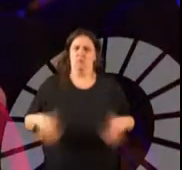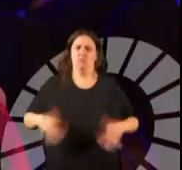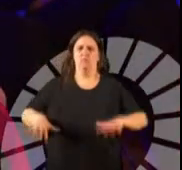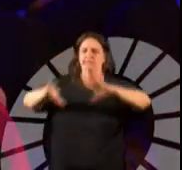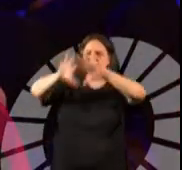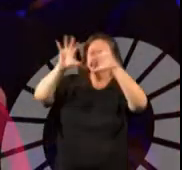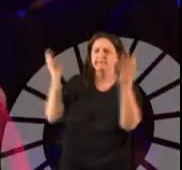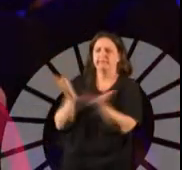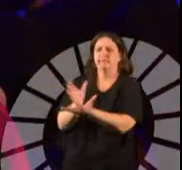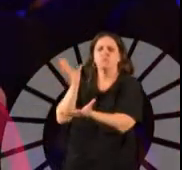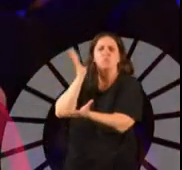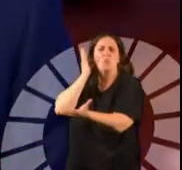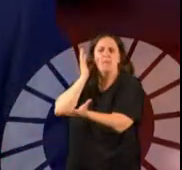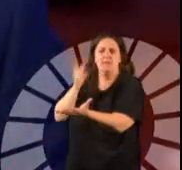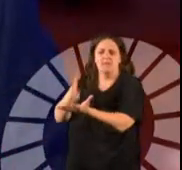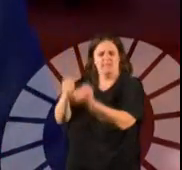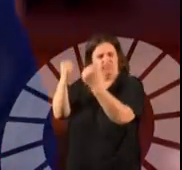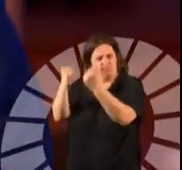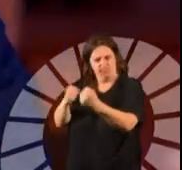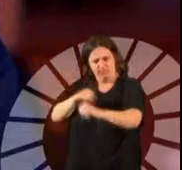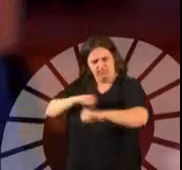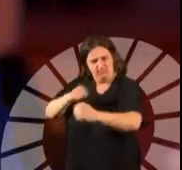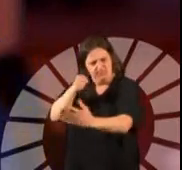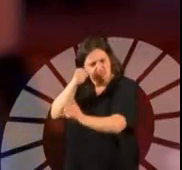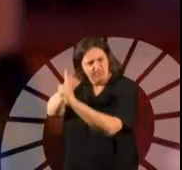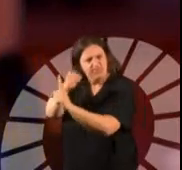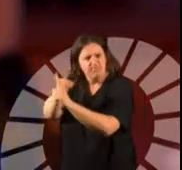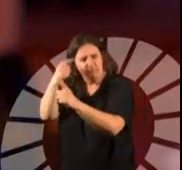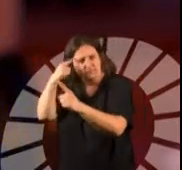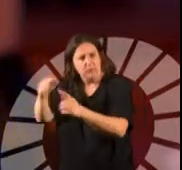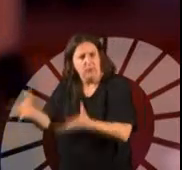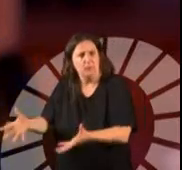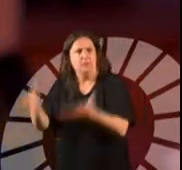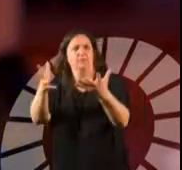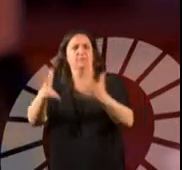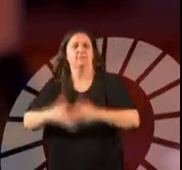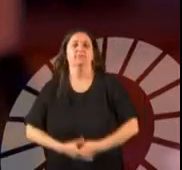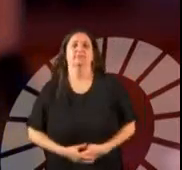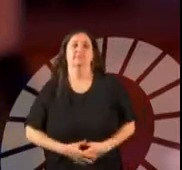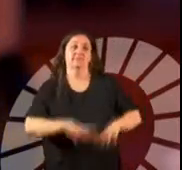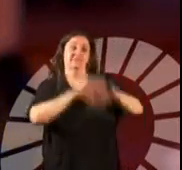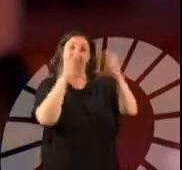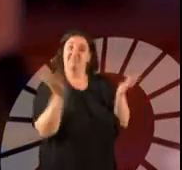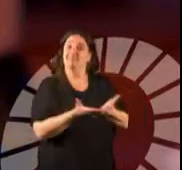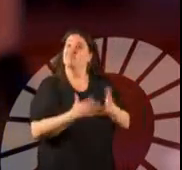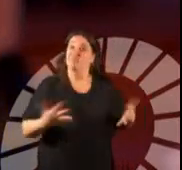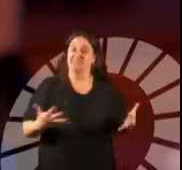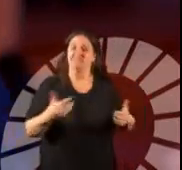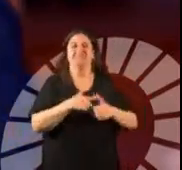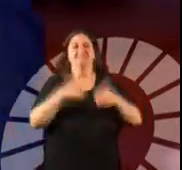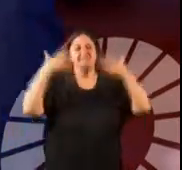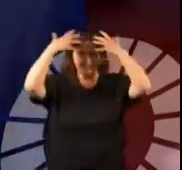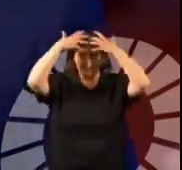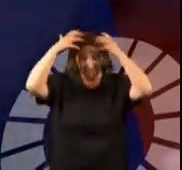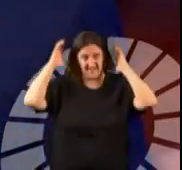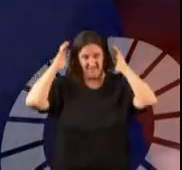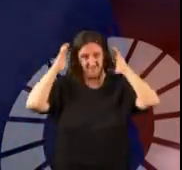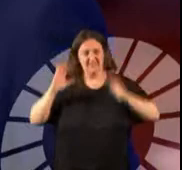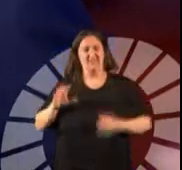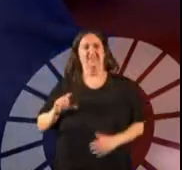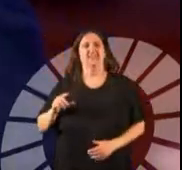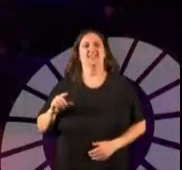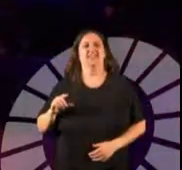human rights defenders. So I'm going to call onto the stage Hillary Clinton and Julieta Martinez.